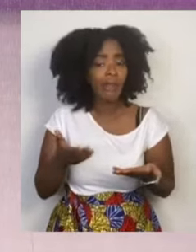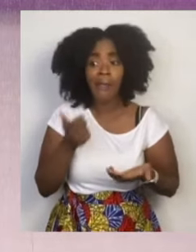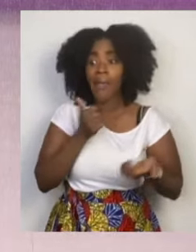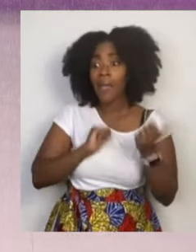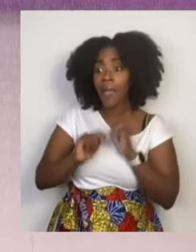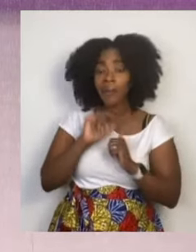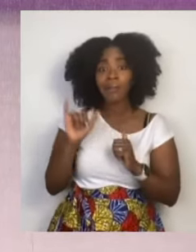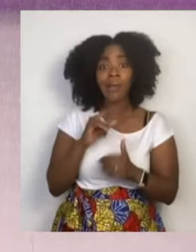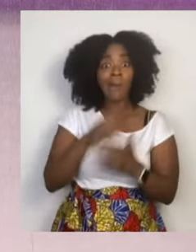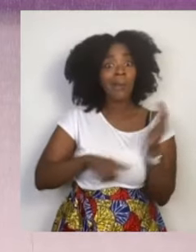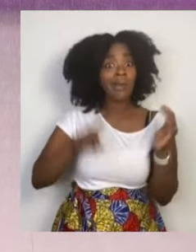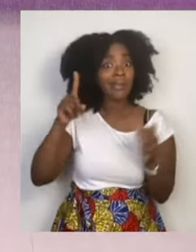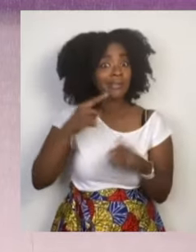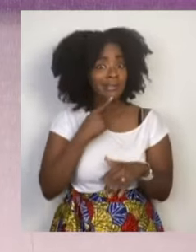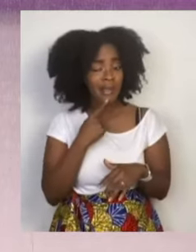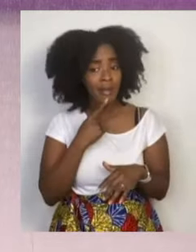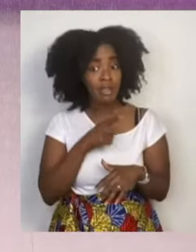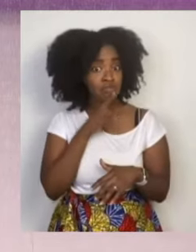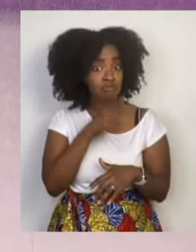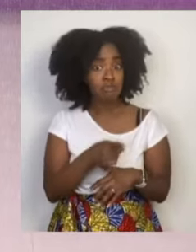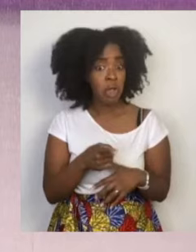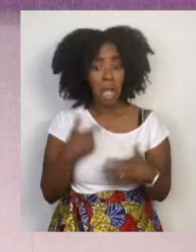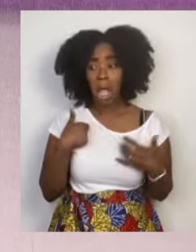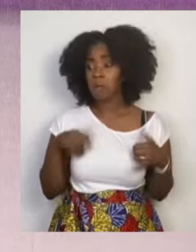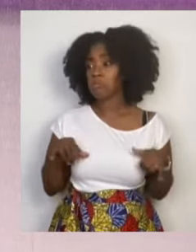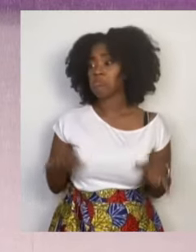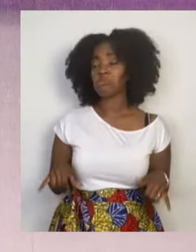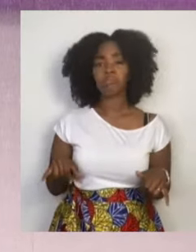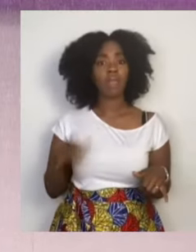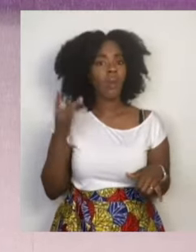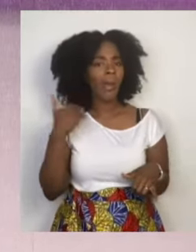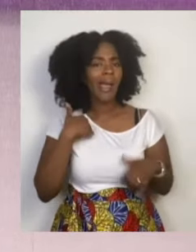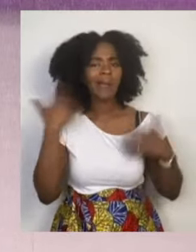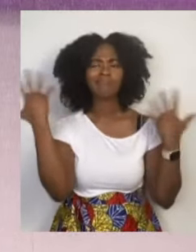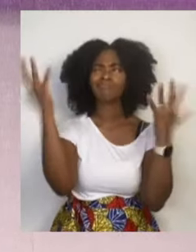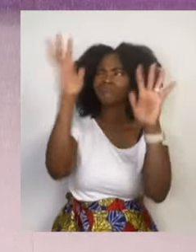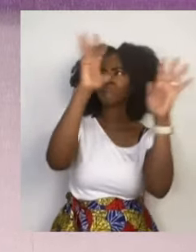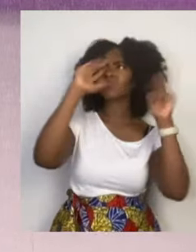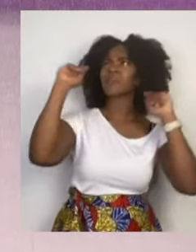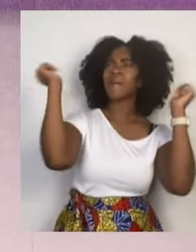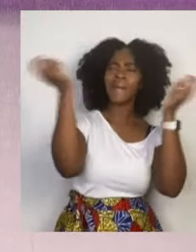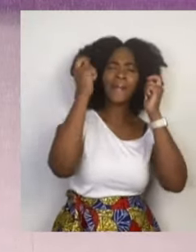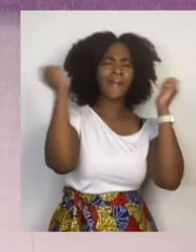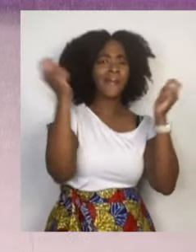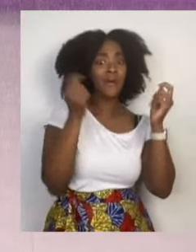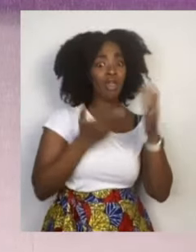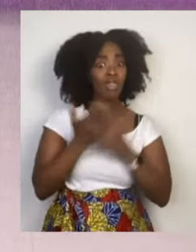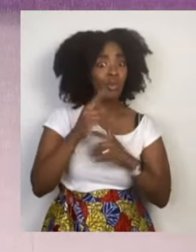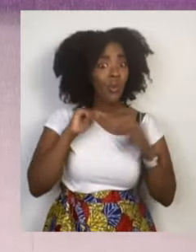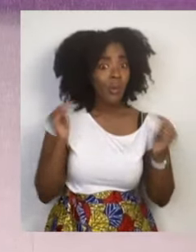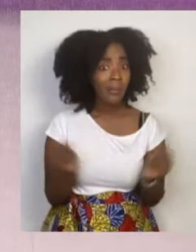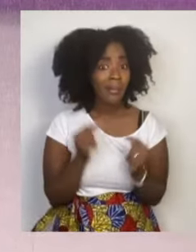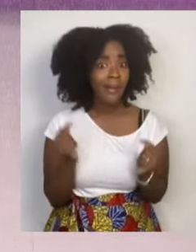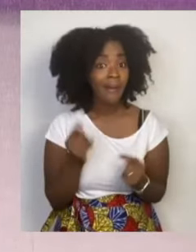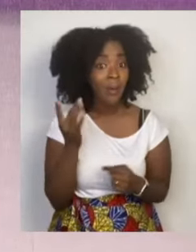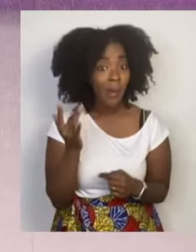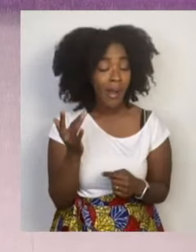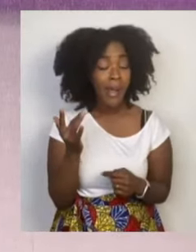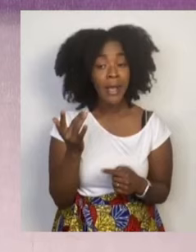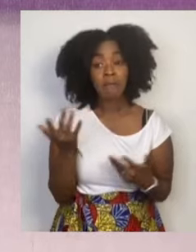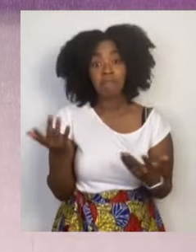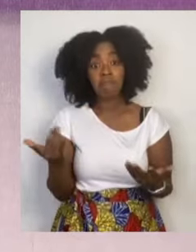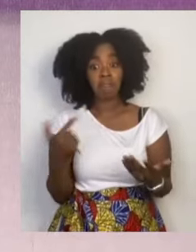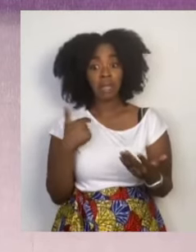true. The reason why I'm praising God in the midst of my pain is that I'm just standing here lifting